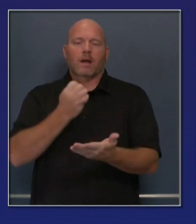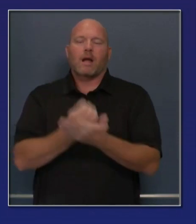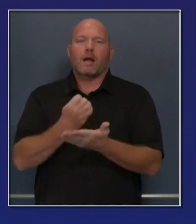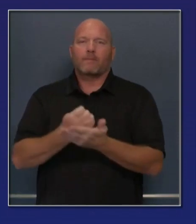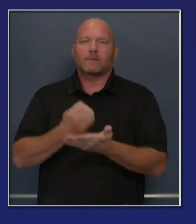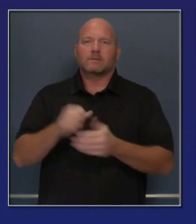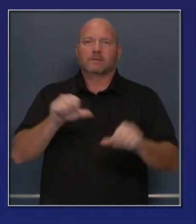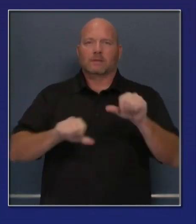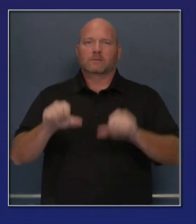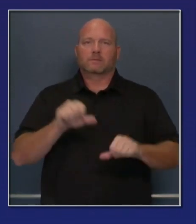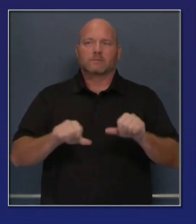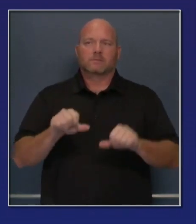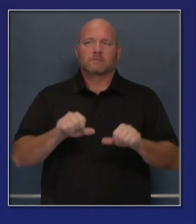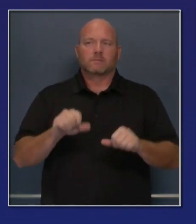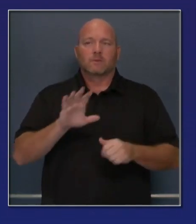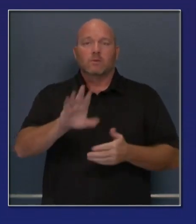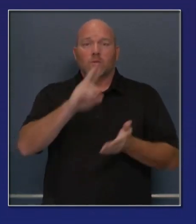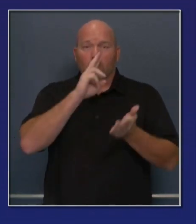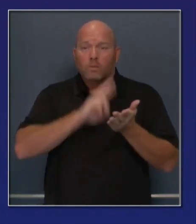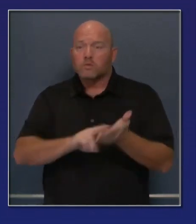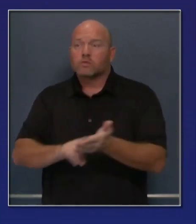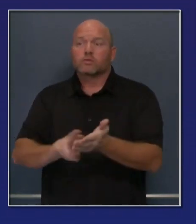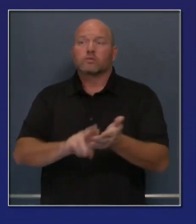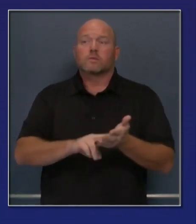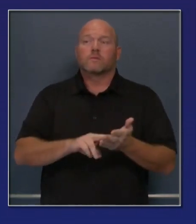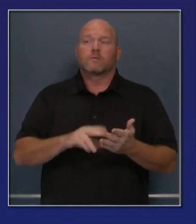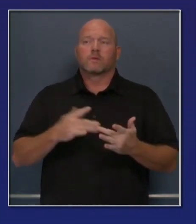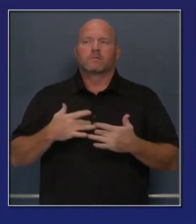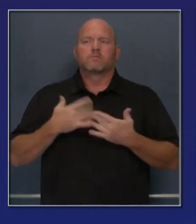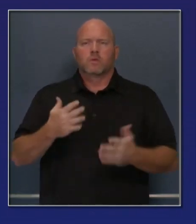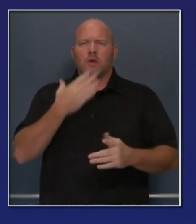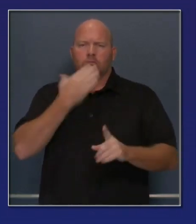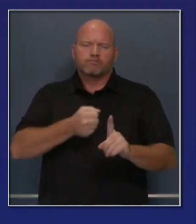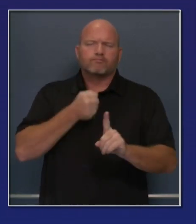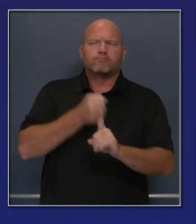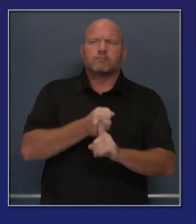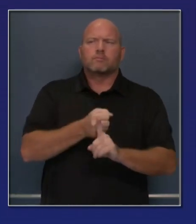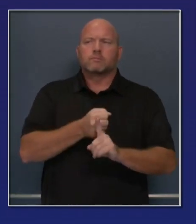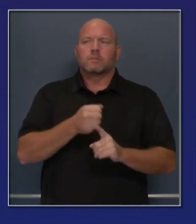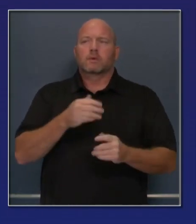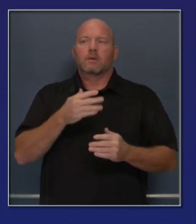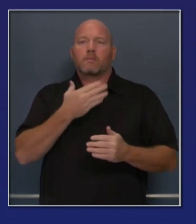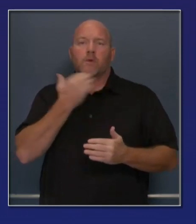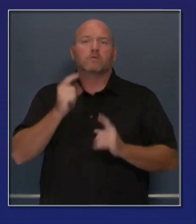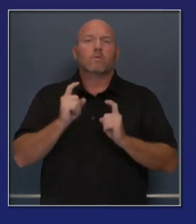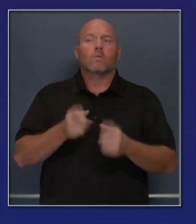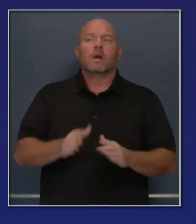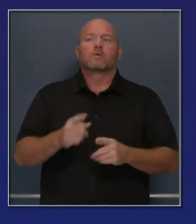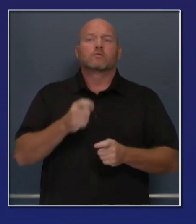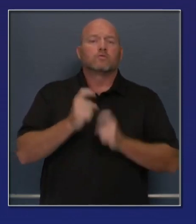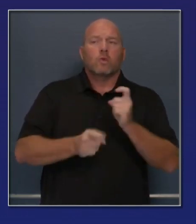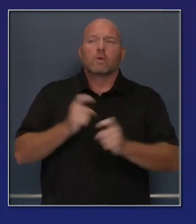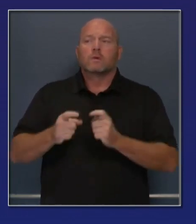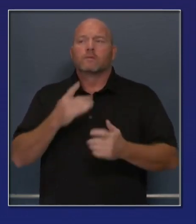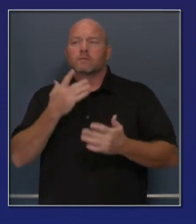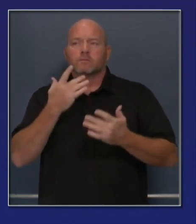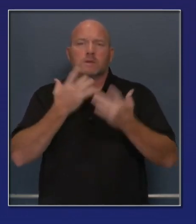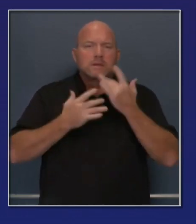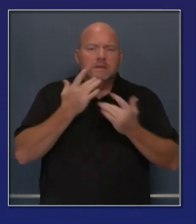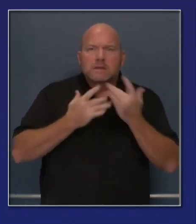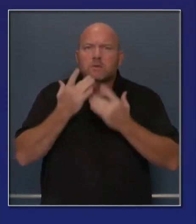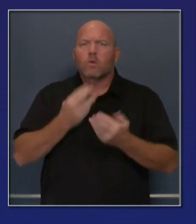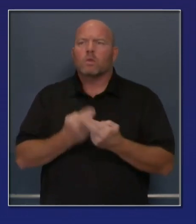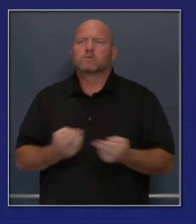Their pioneering research and auctions has had practical impacts on the best way to allocate scarce resources. They joined several